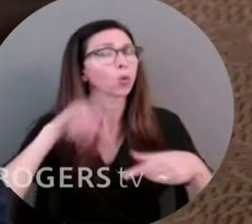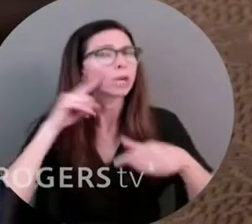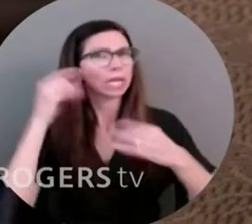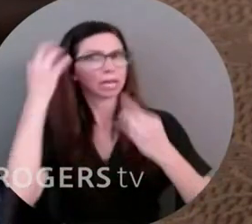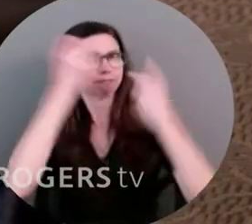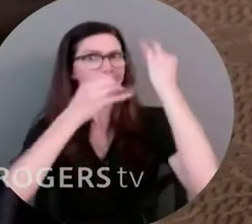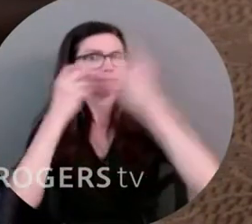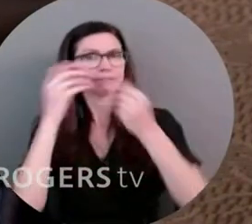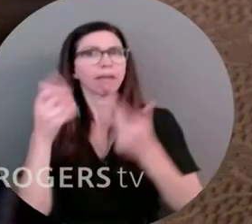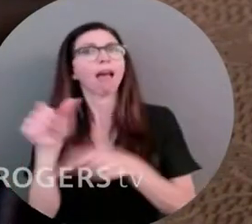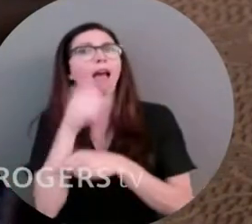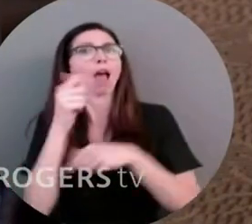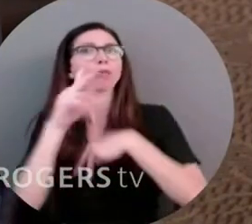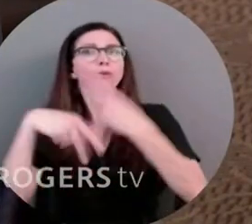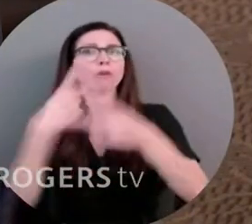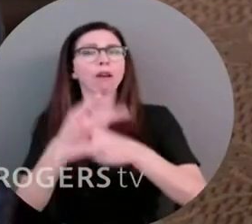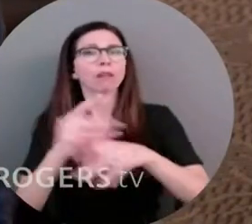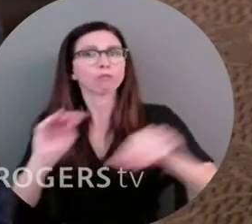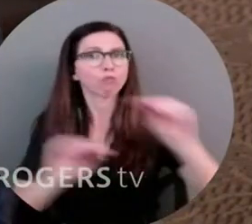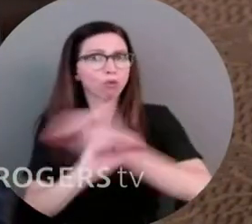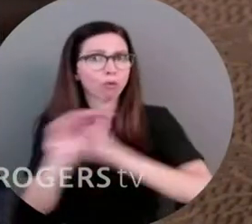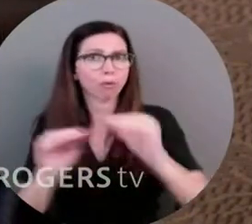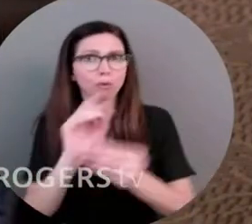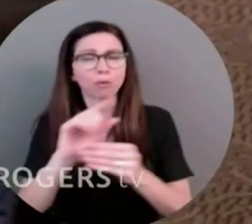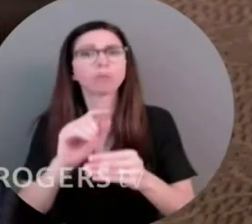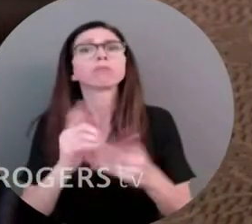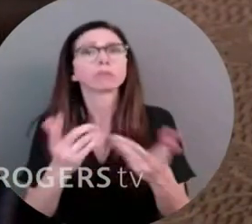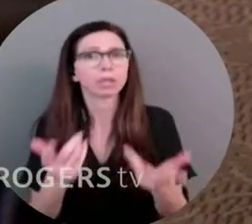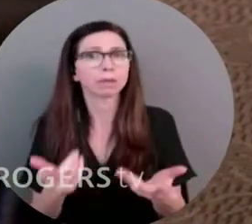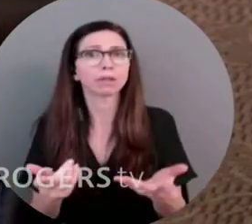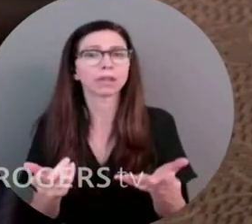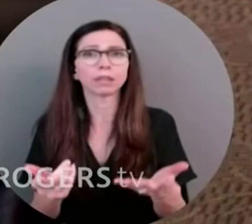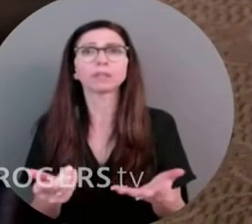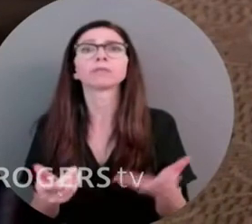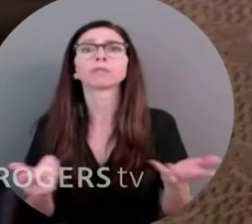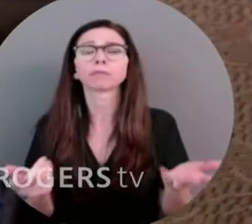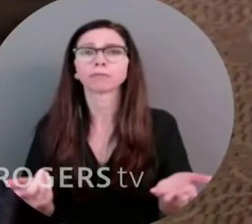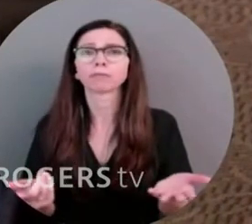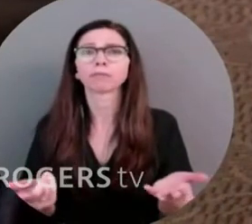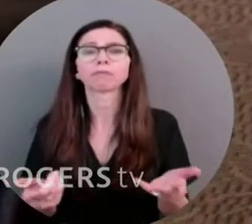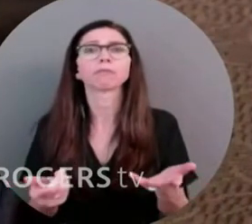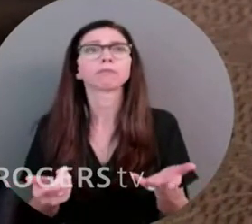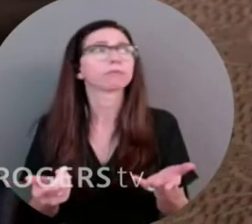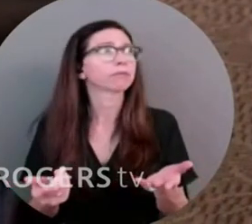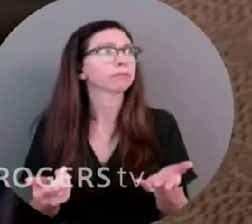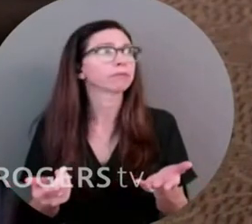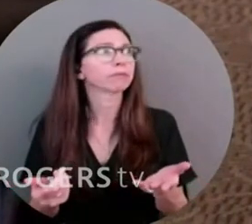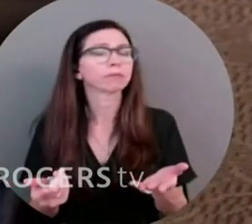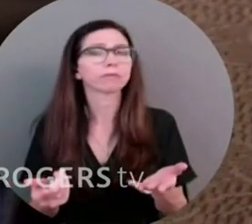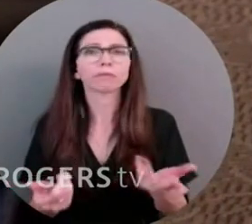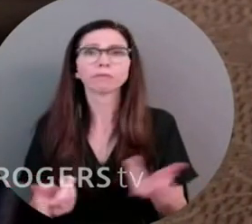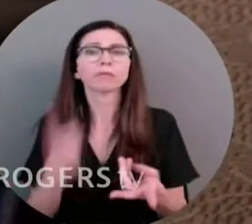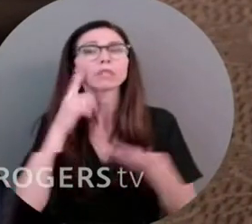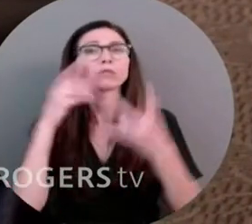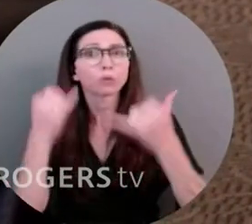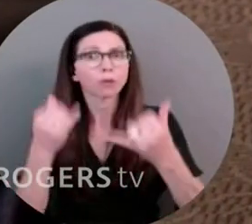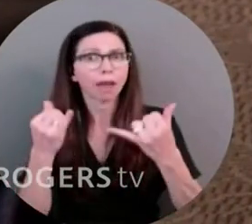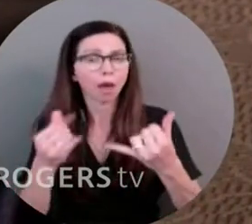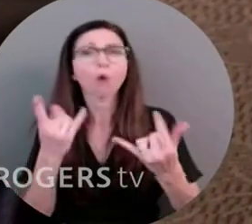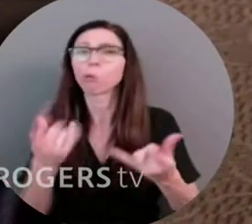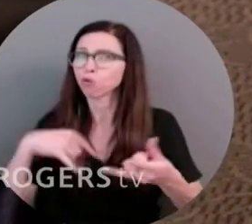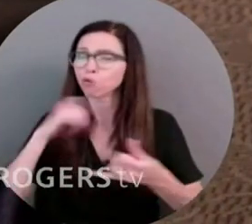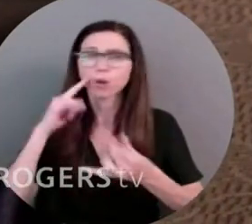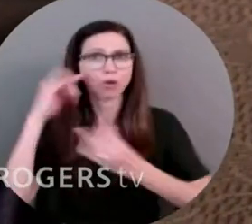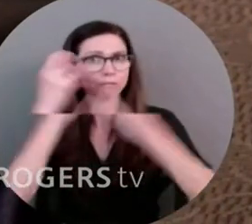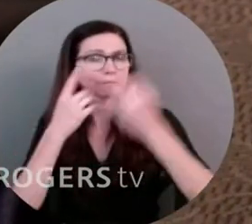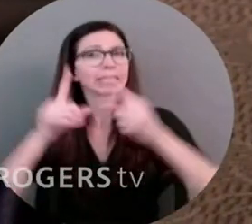centers that might be more of a booth model. And so these are things that are actively being pursued. We're not